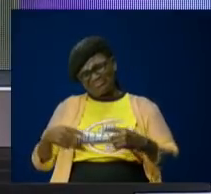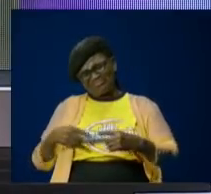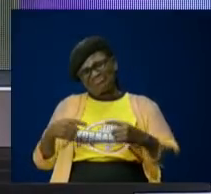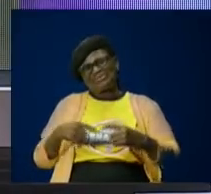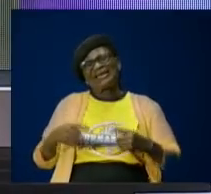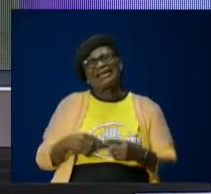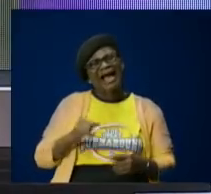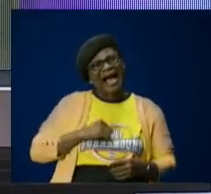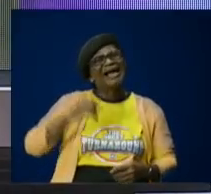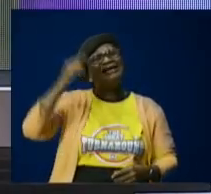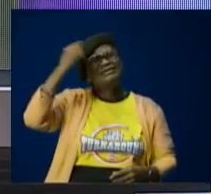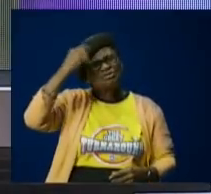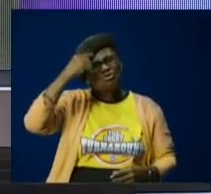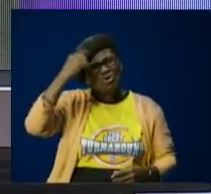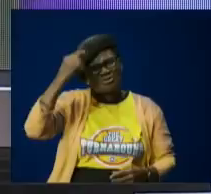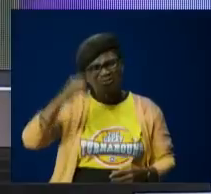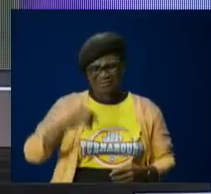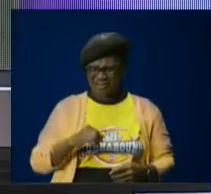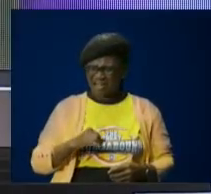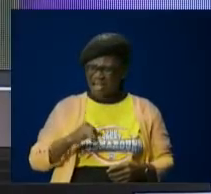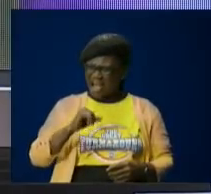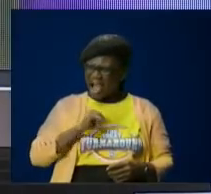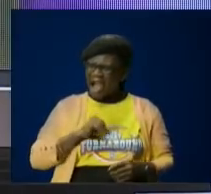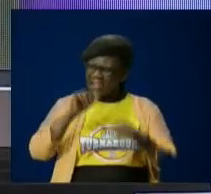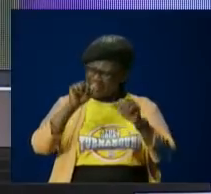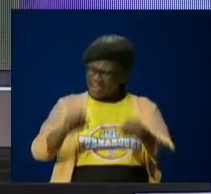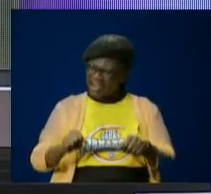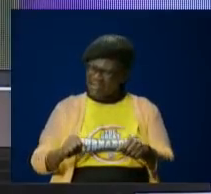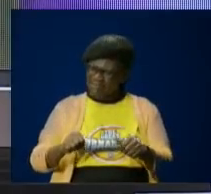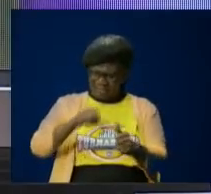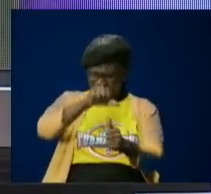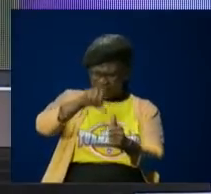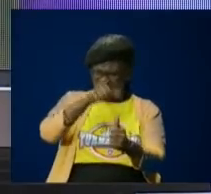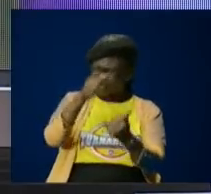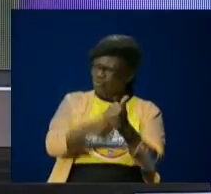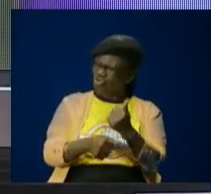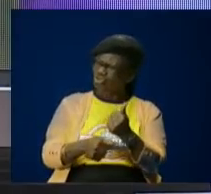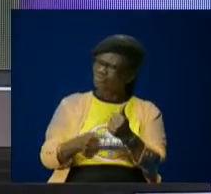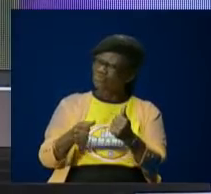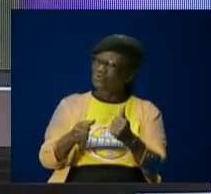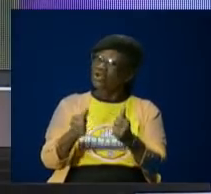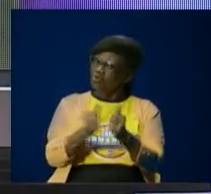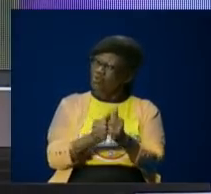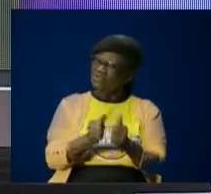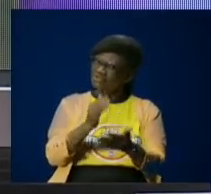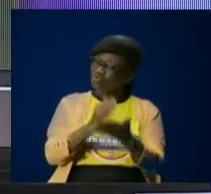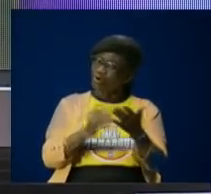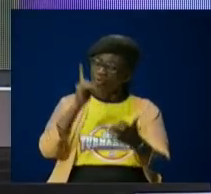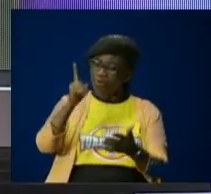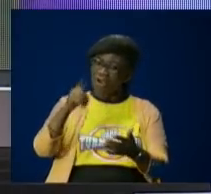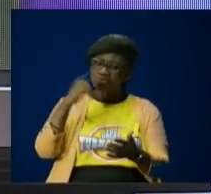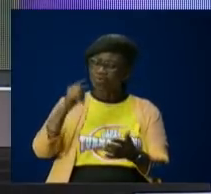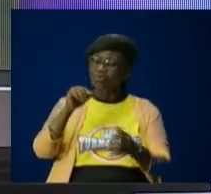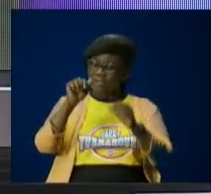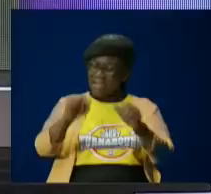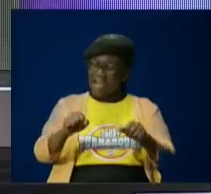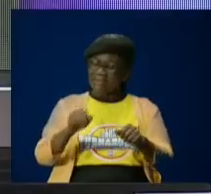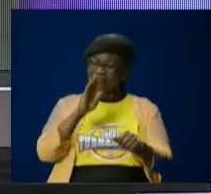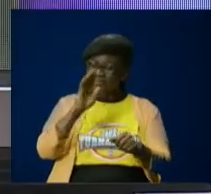I was in agony, and I thought I could at least fellowship with someone that I thought would be a friend for